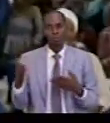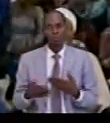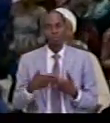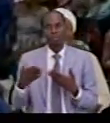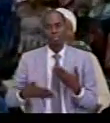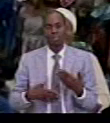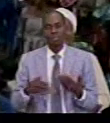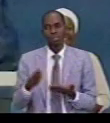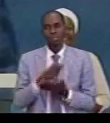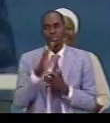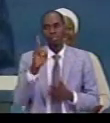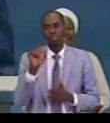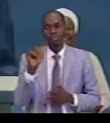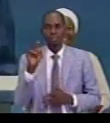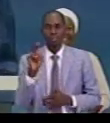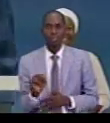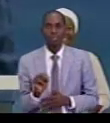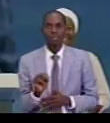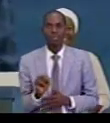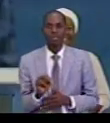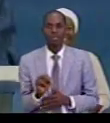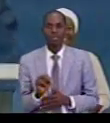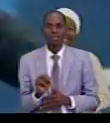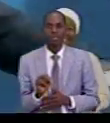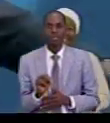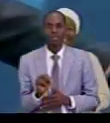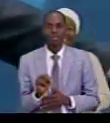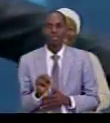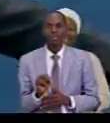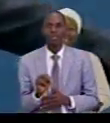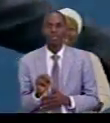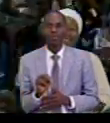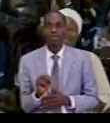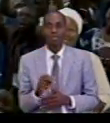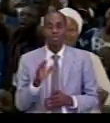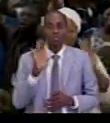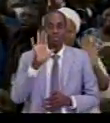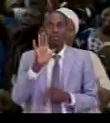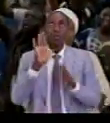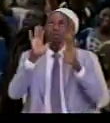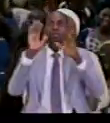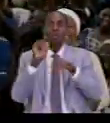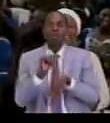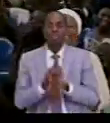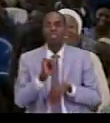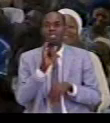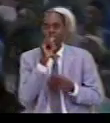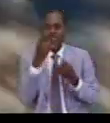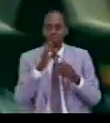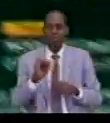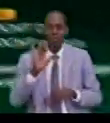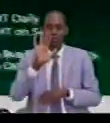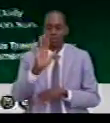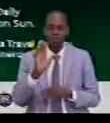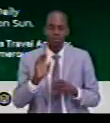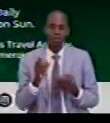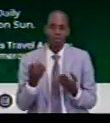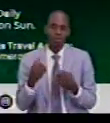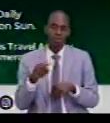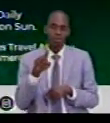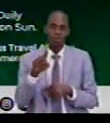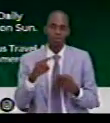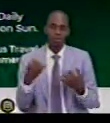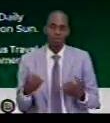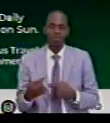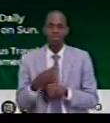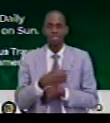C'est votre temps. You reçois un miracle. Your miracle is coming upon you today. It is your time